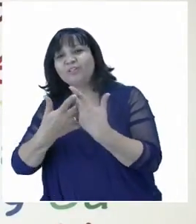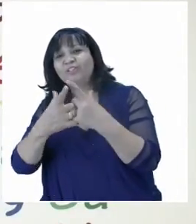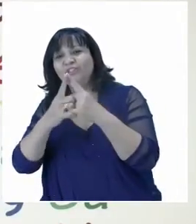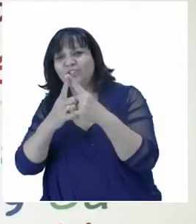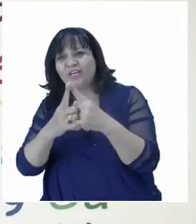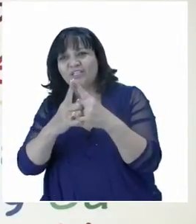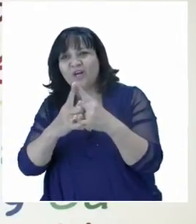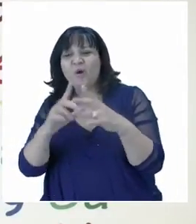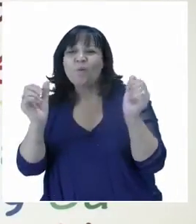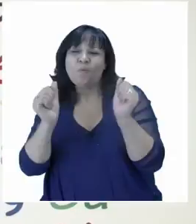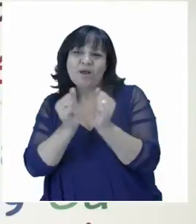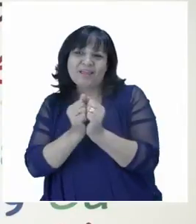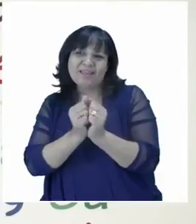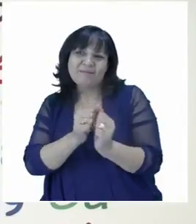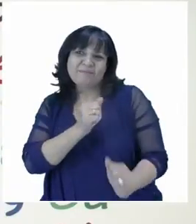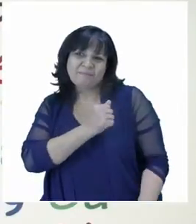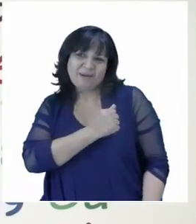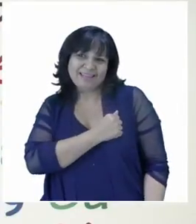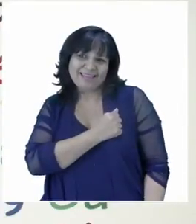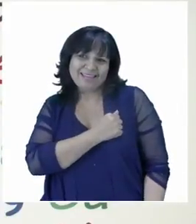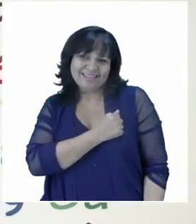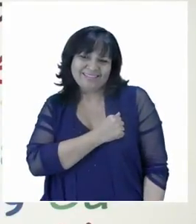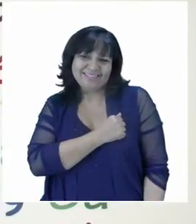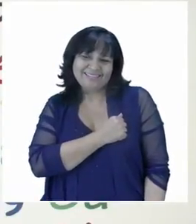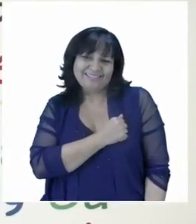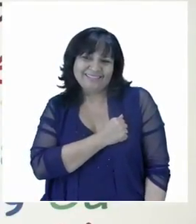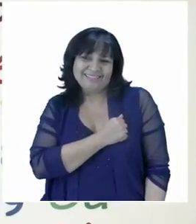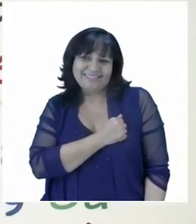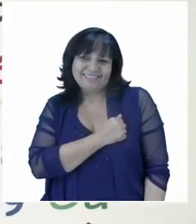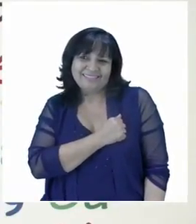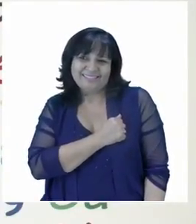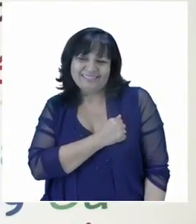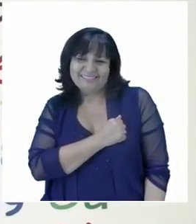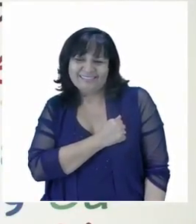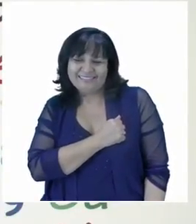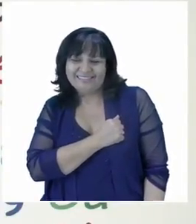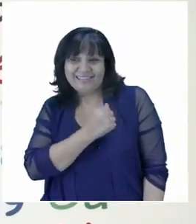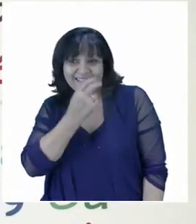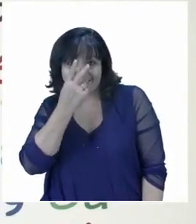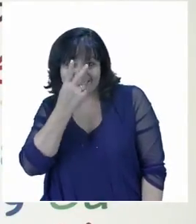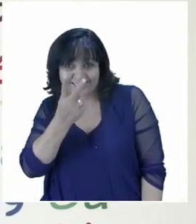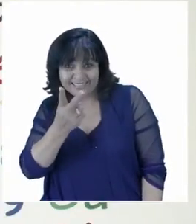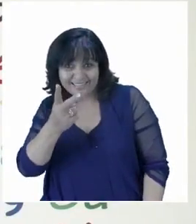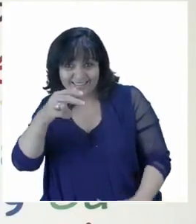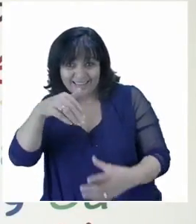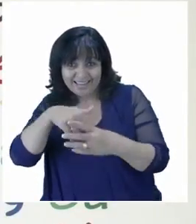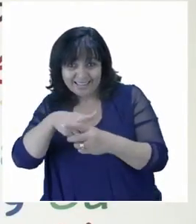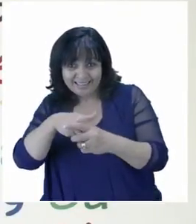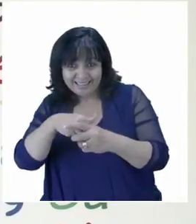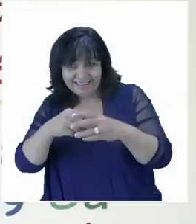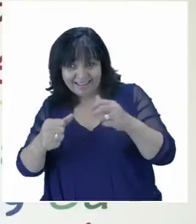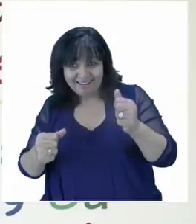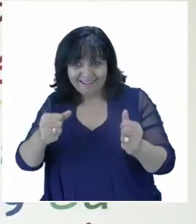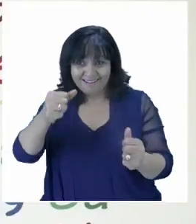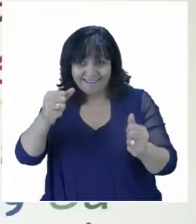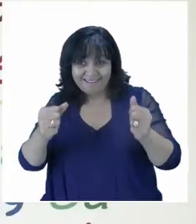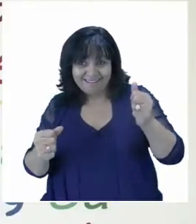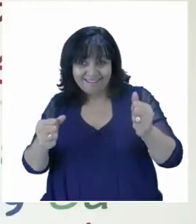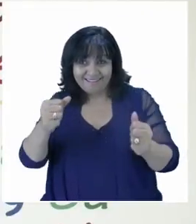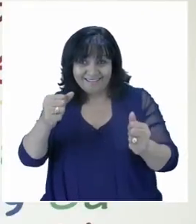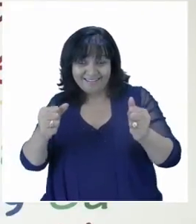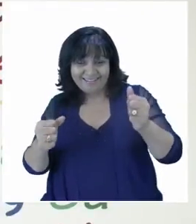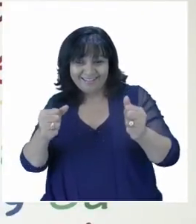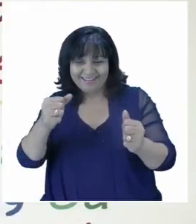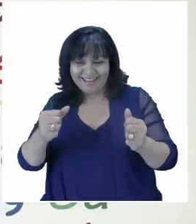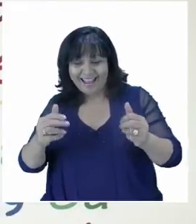my mother. You can see that they are already in the car and they are very, very happy to be